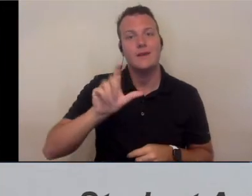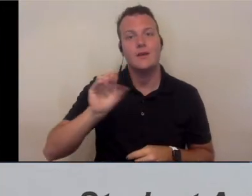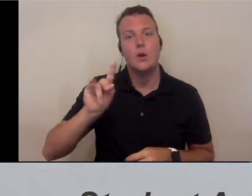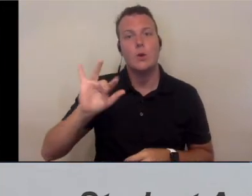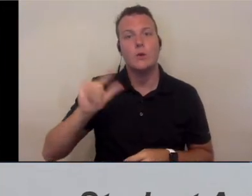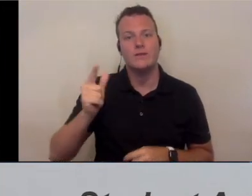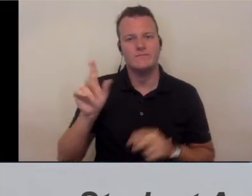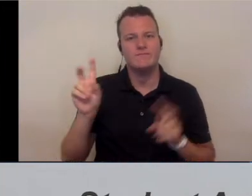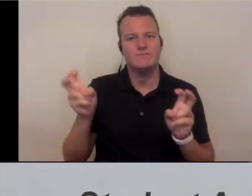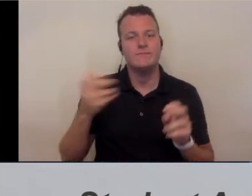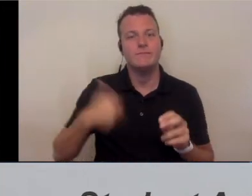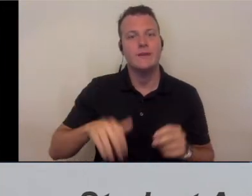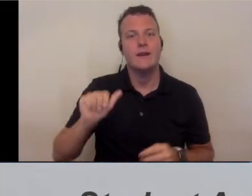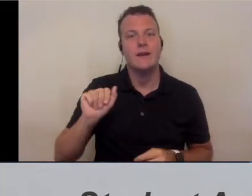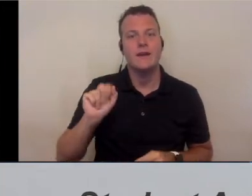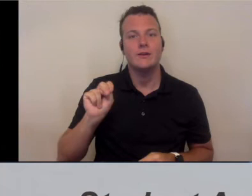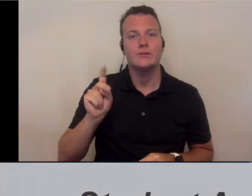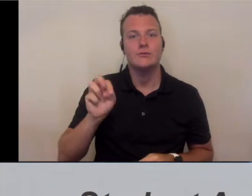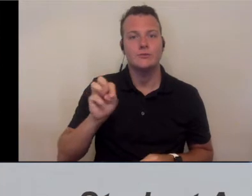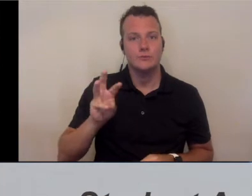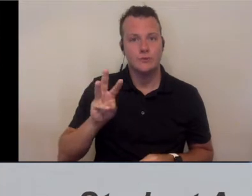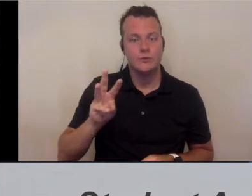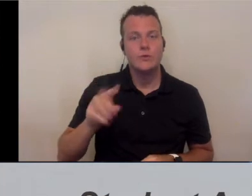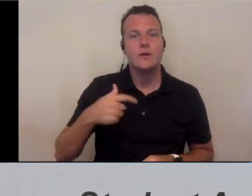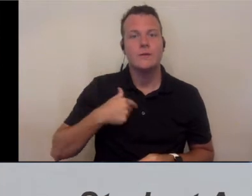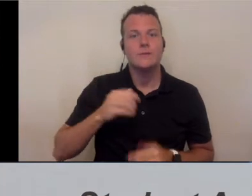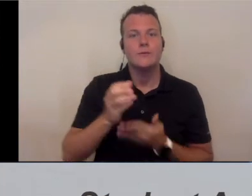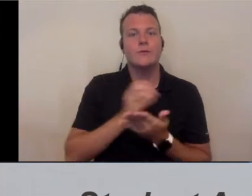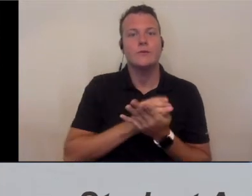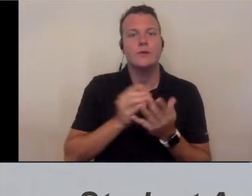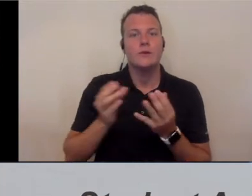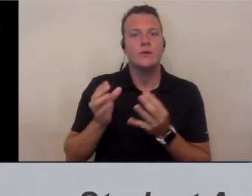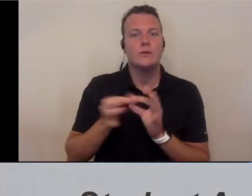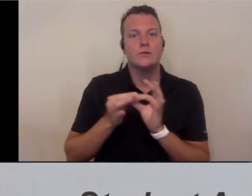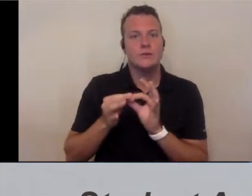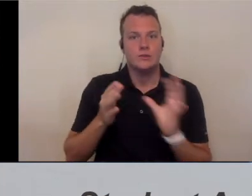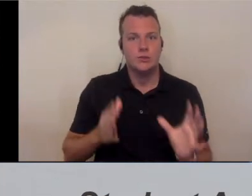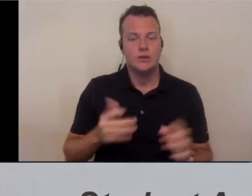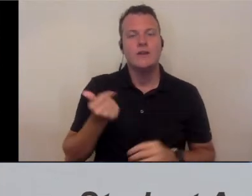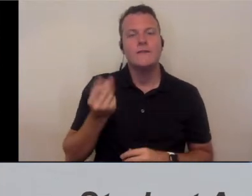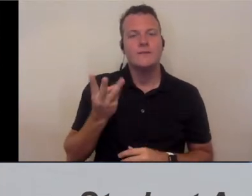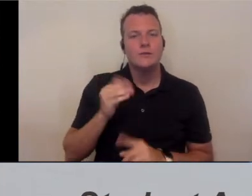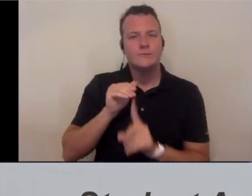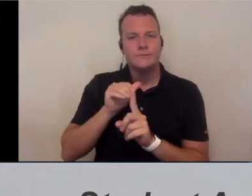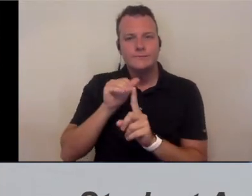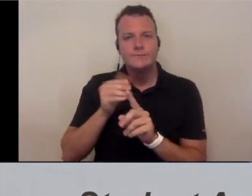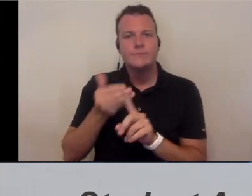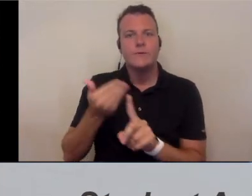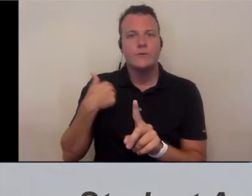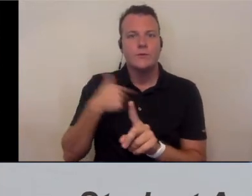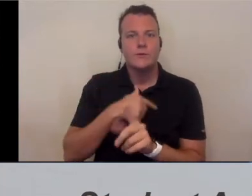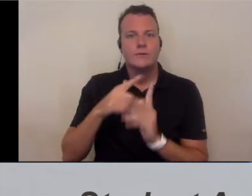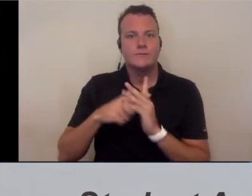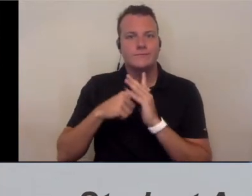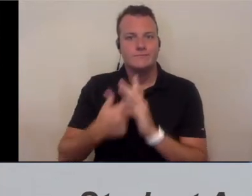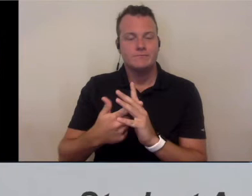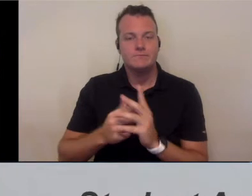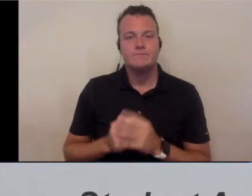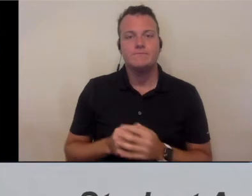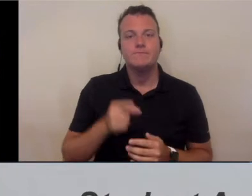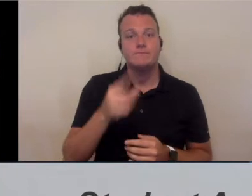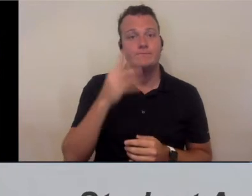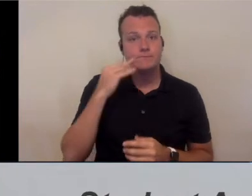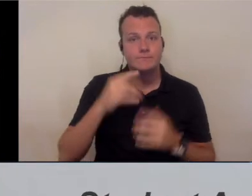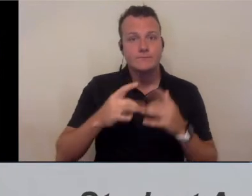name is Andrew Abernathy, and I am pleased to serve as today's course coordinator. I have just a few housekeeping reminders before we begin. If you have any